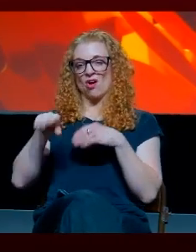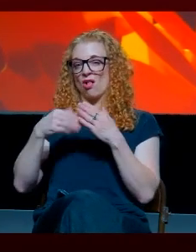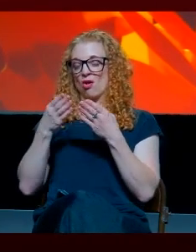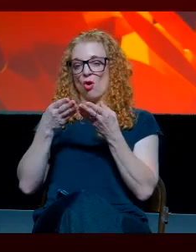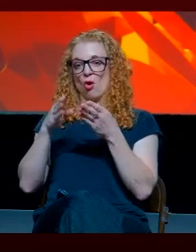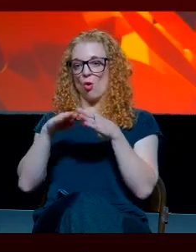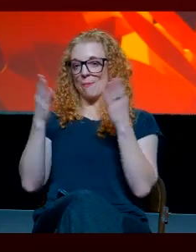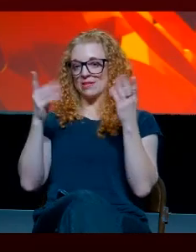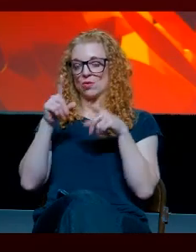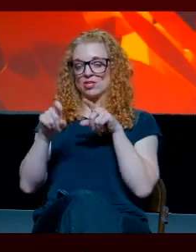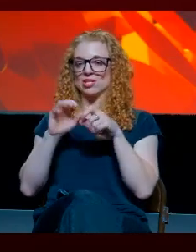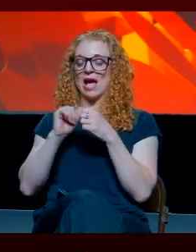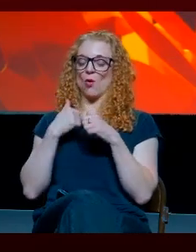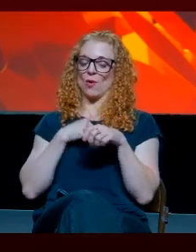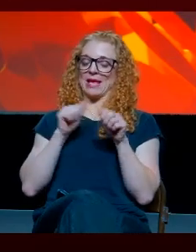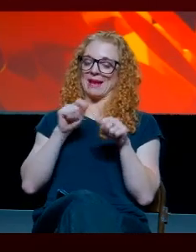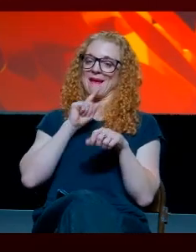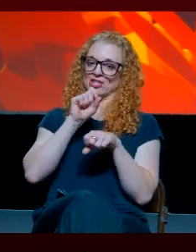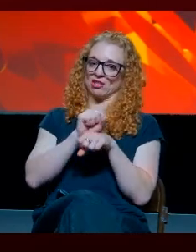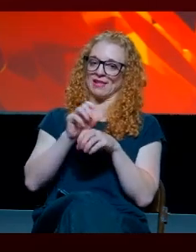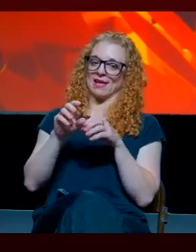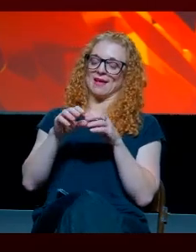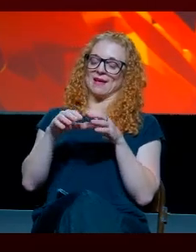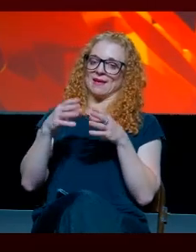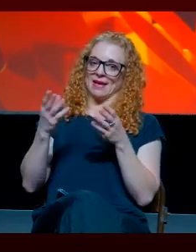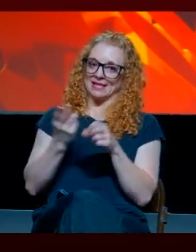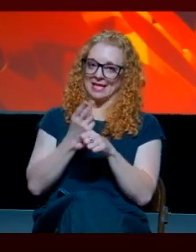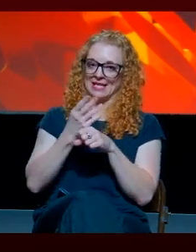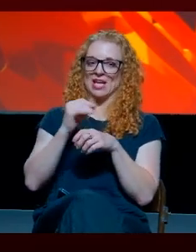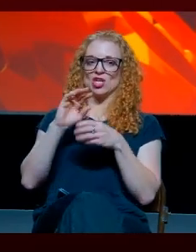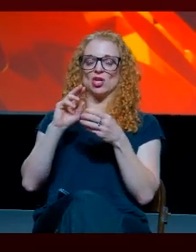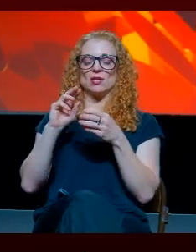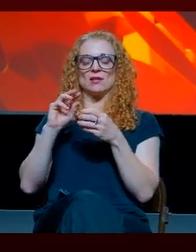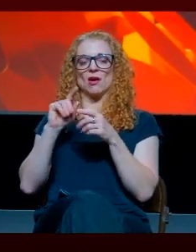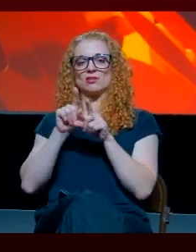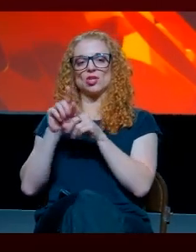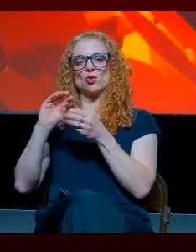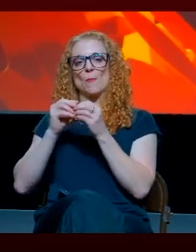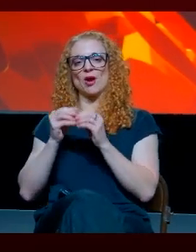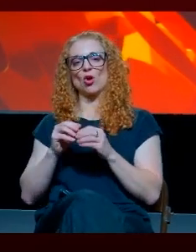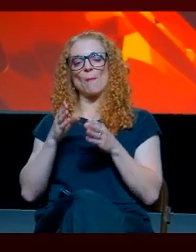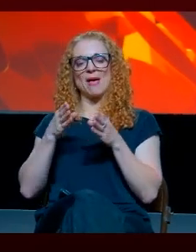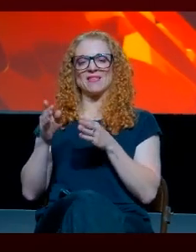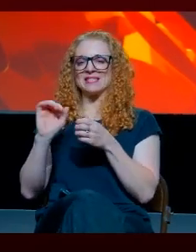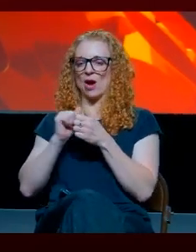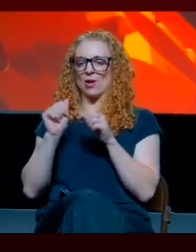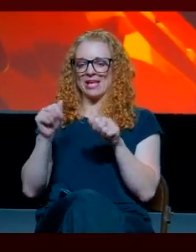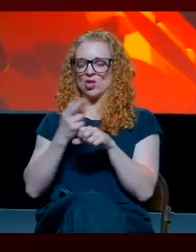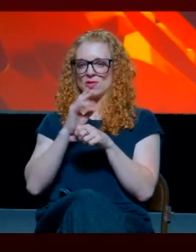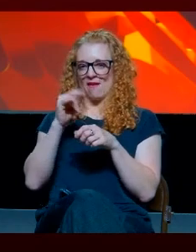how do we actually extend, how do we bring numerical methods to quantum computing.